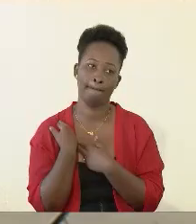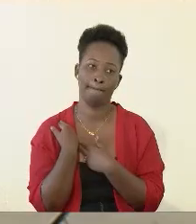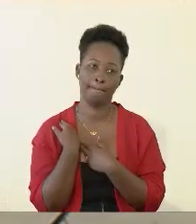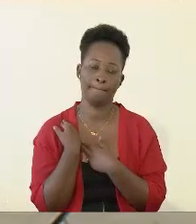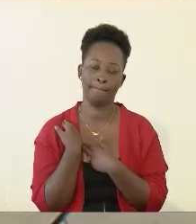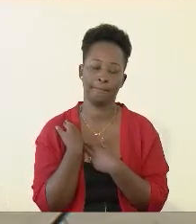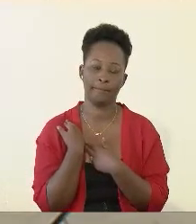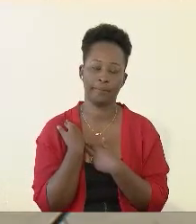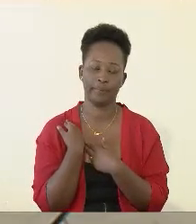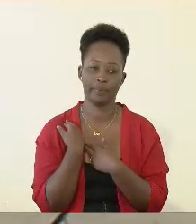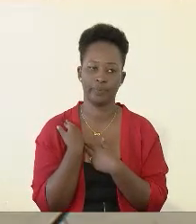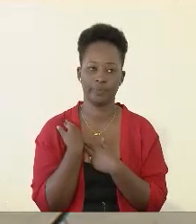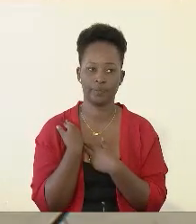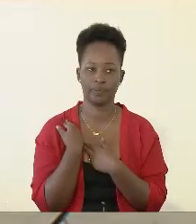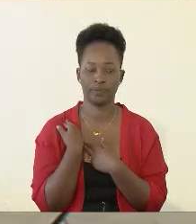for